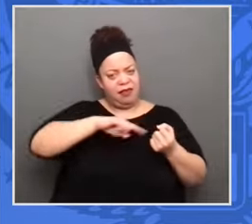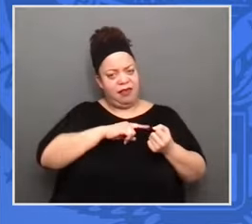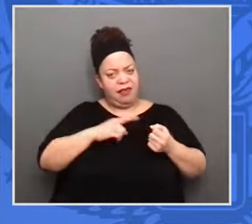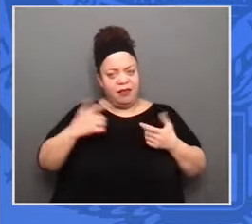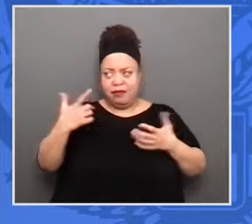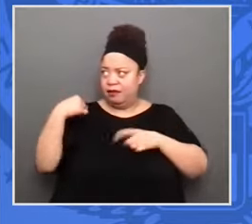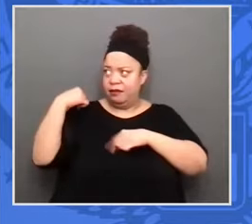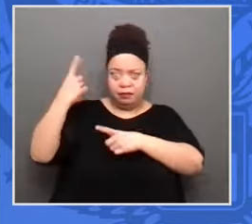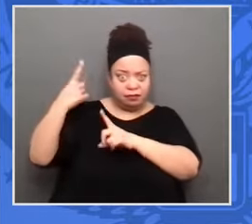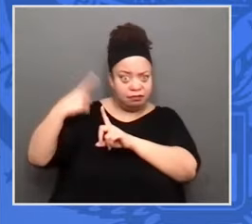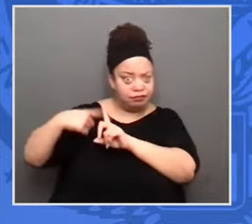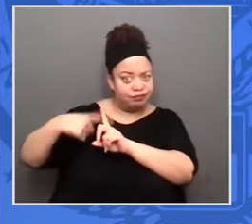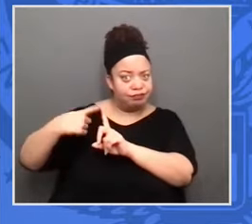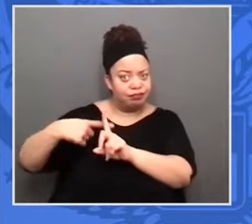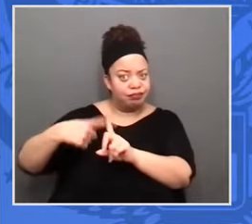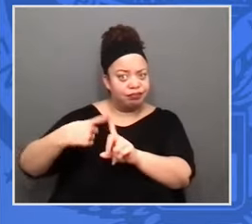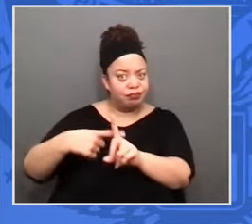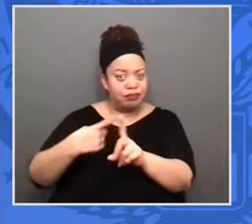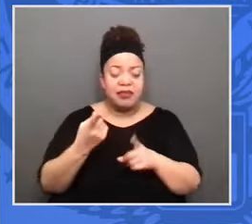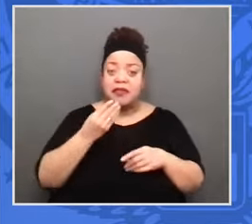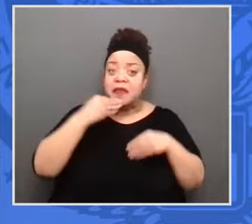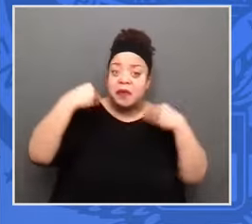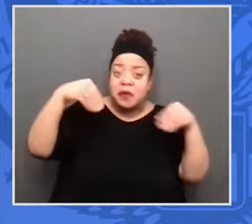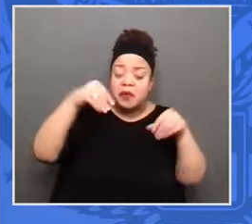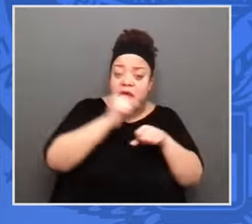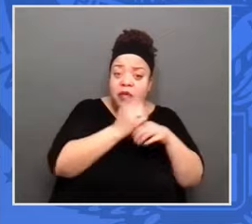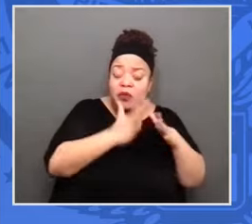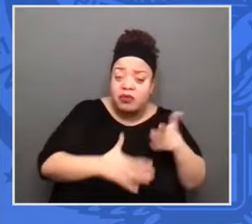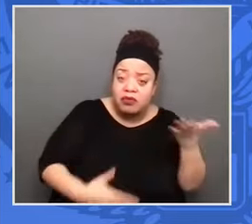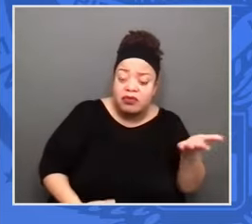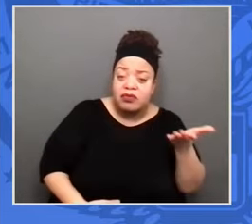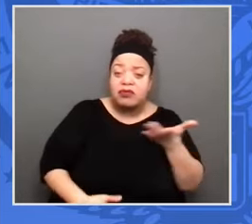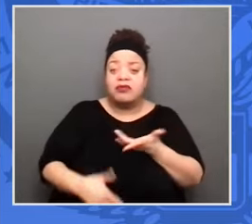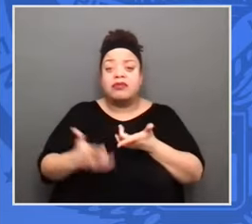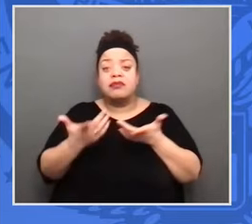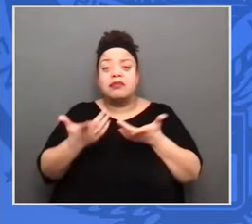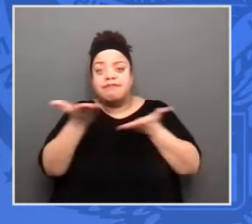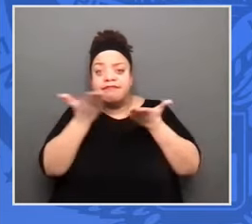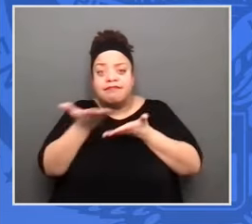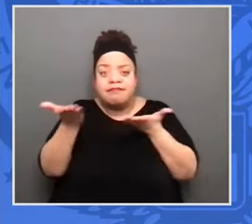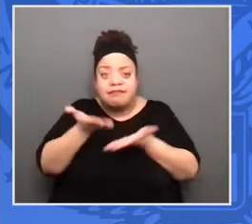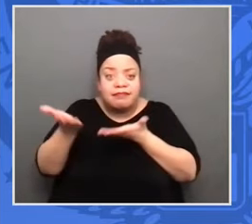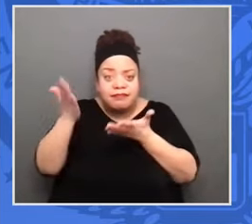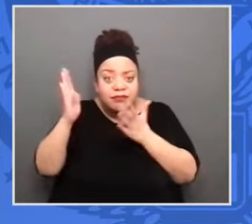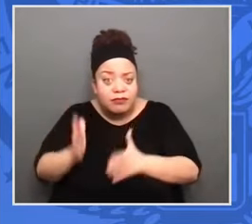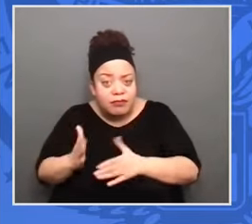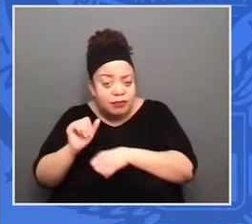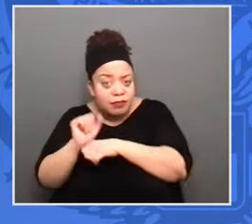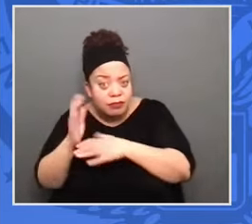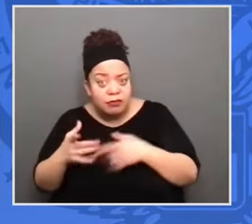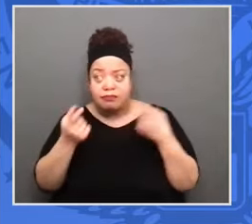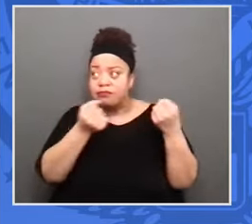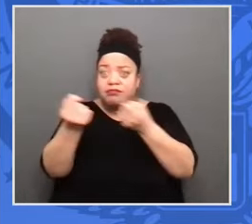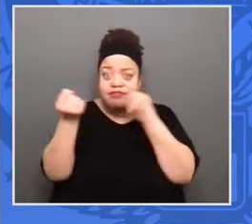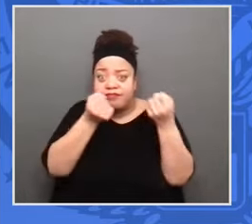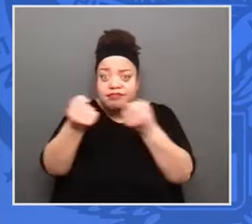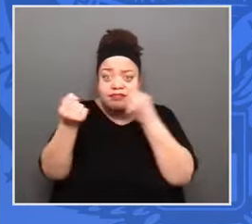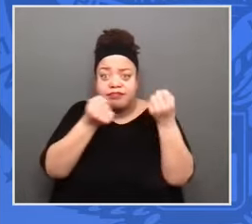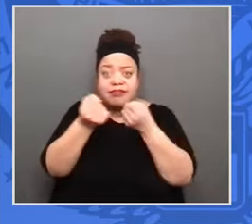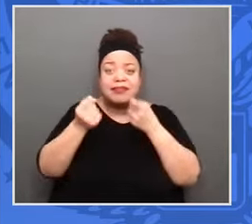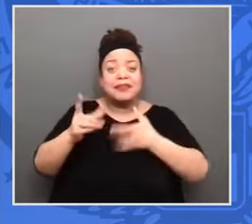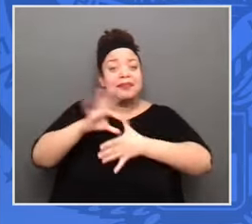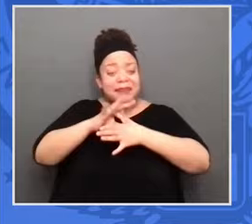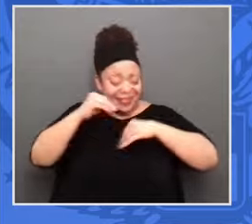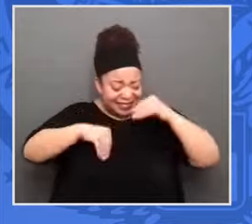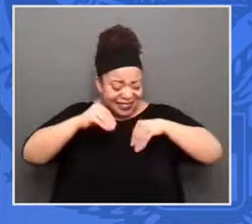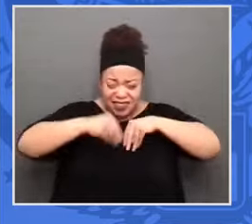the drivers, the folks on the assembly line, the meat packers, too often overlooked. They've given the